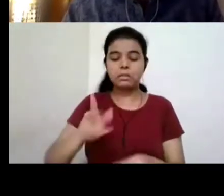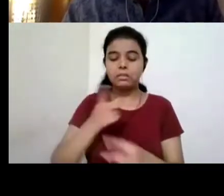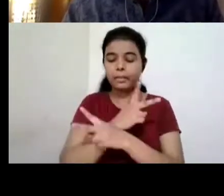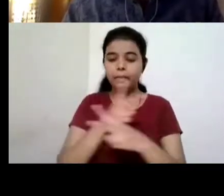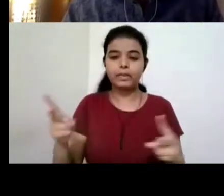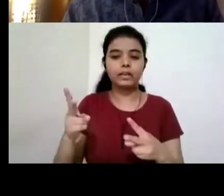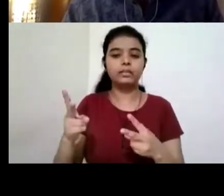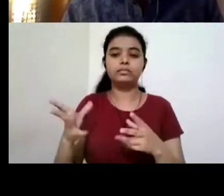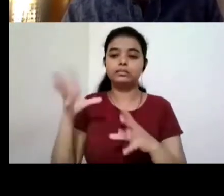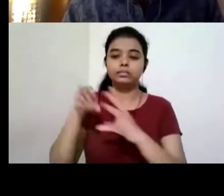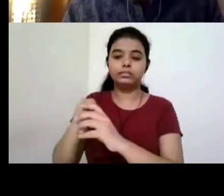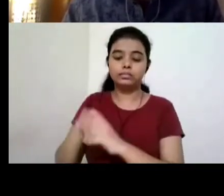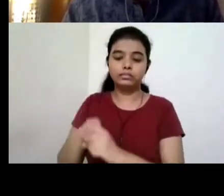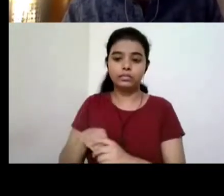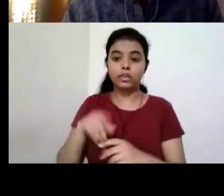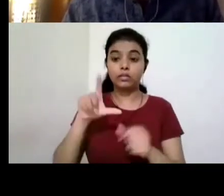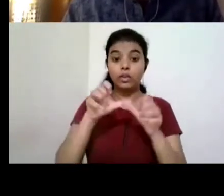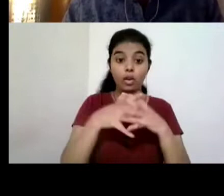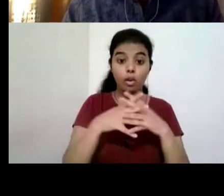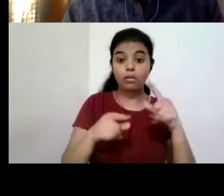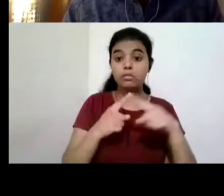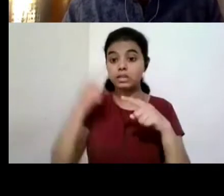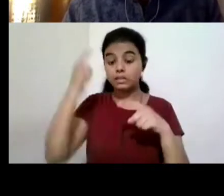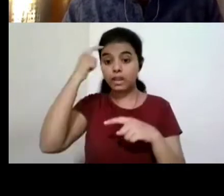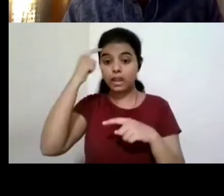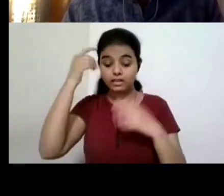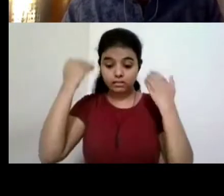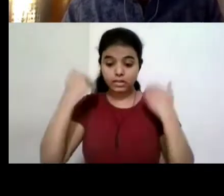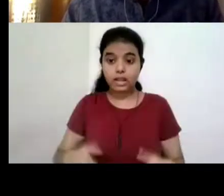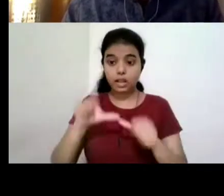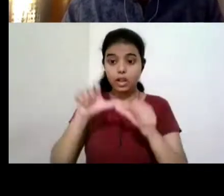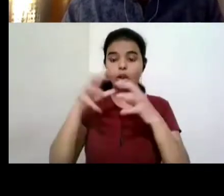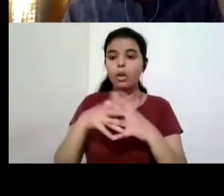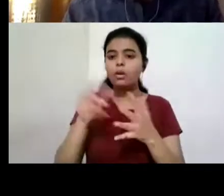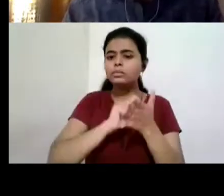interest in disability law and mental health law, her writings